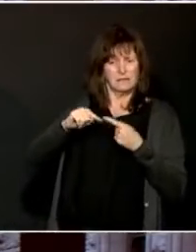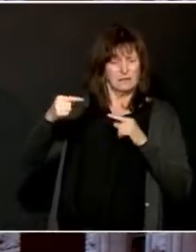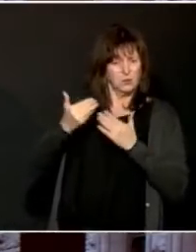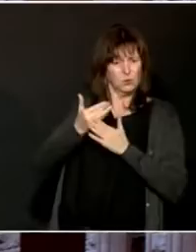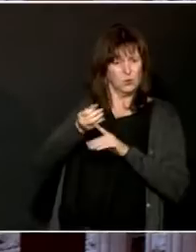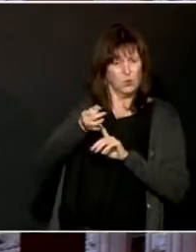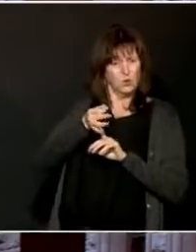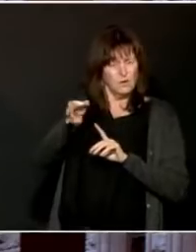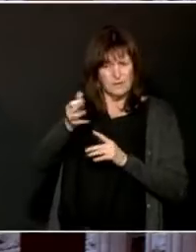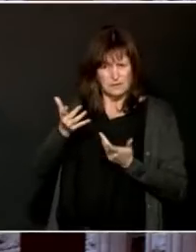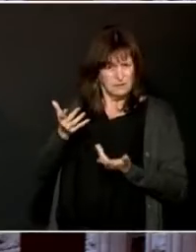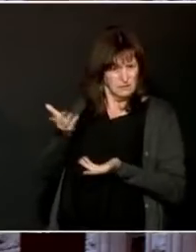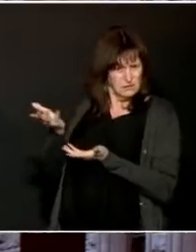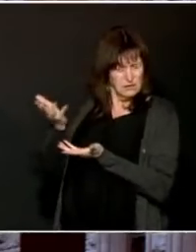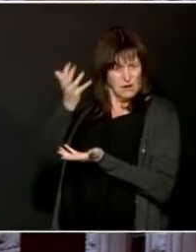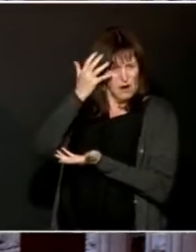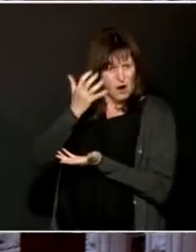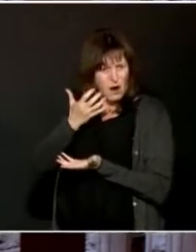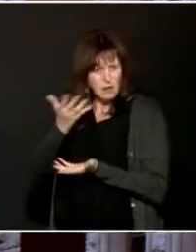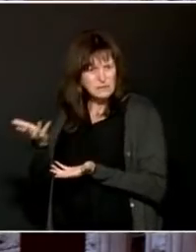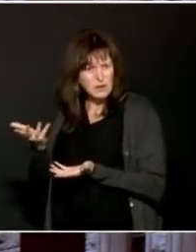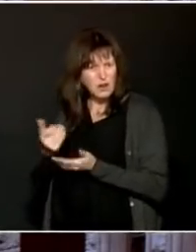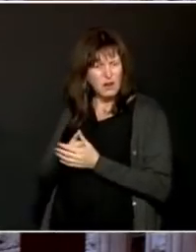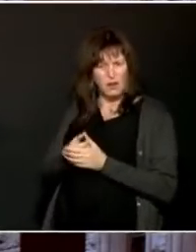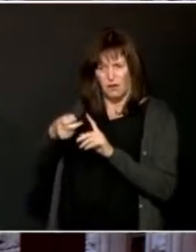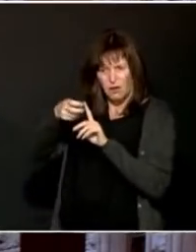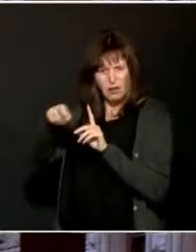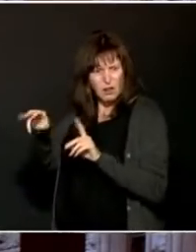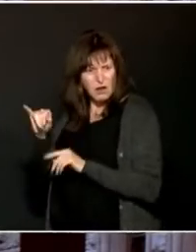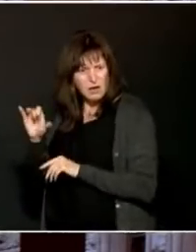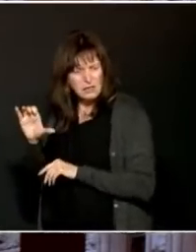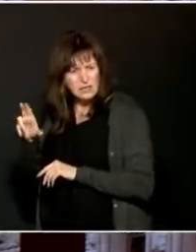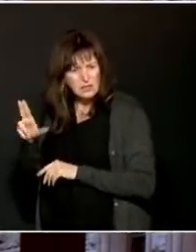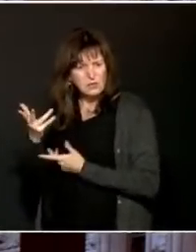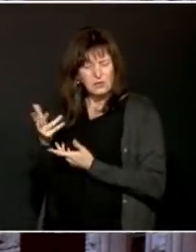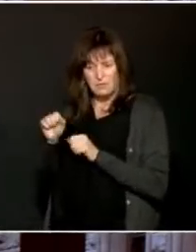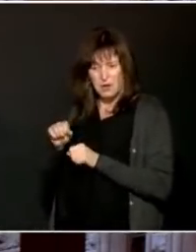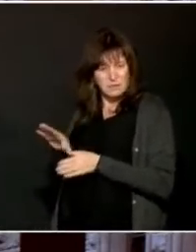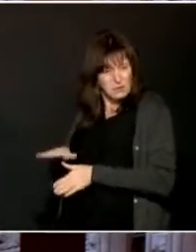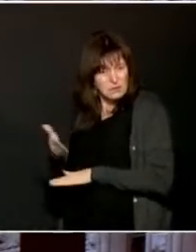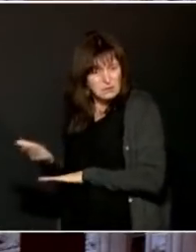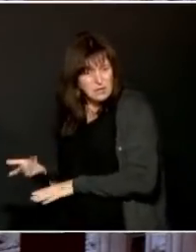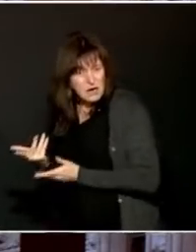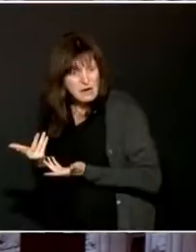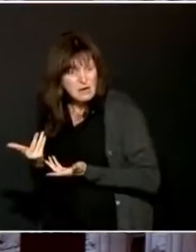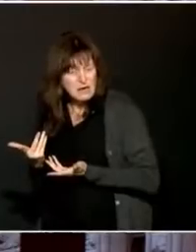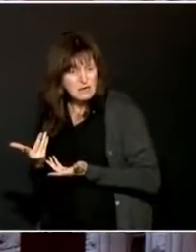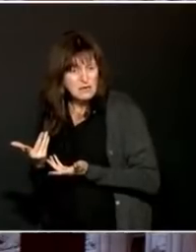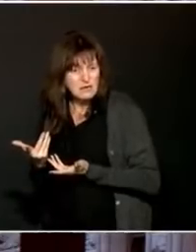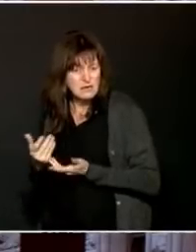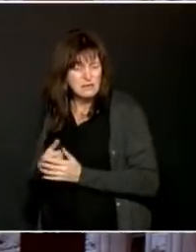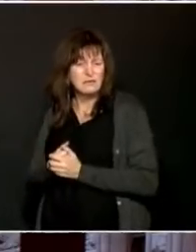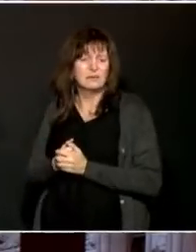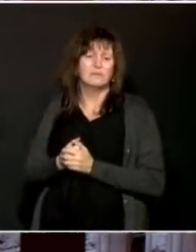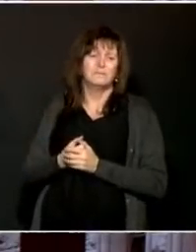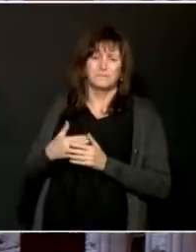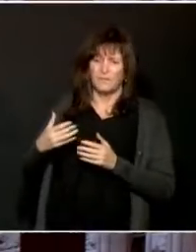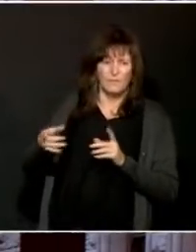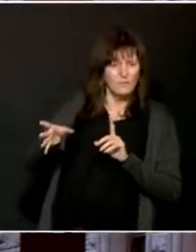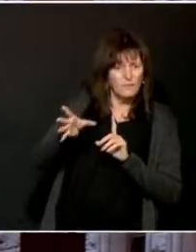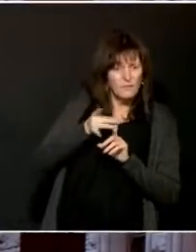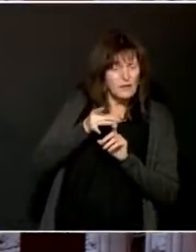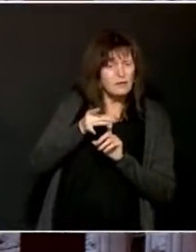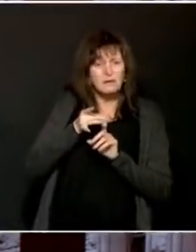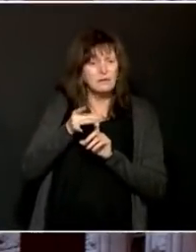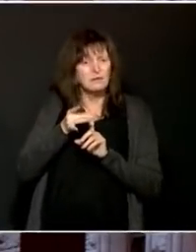ICU admission, and morbidity, but also with the acquiring of some of the long-term effects